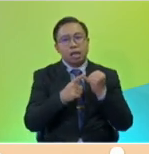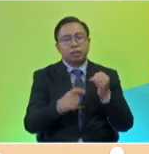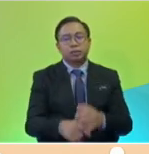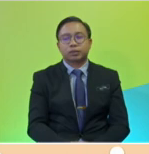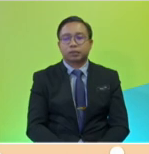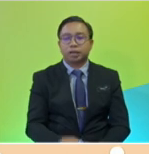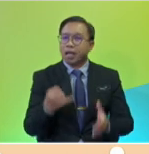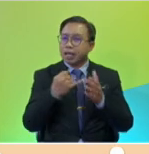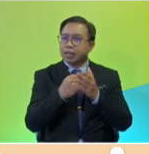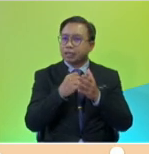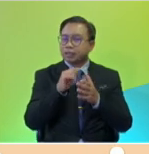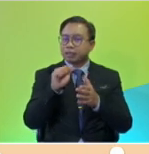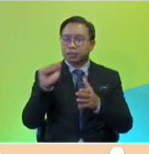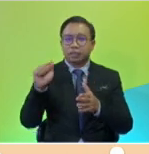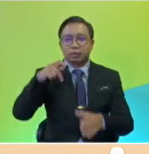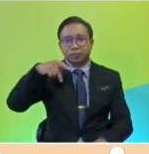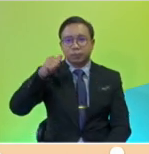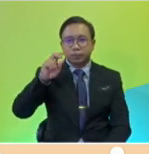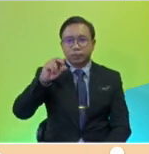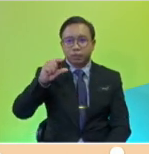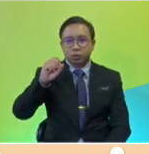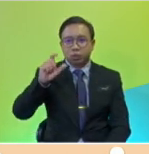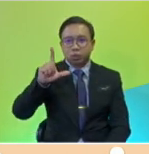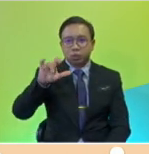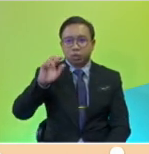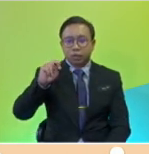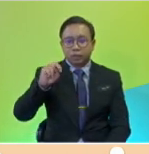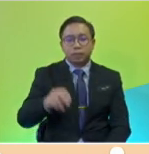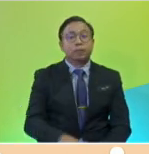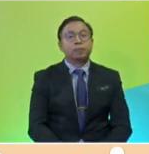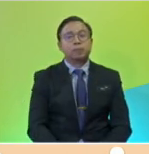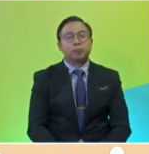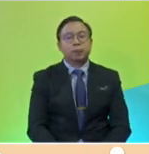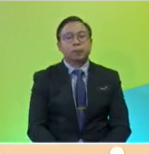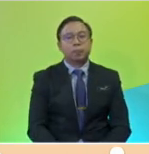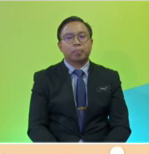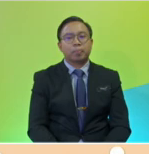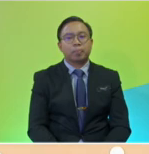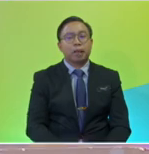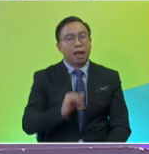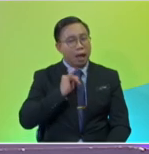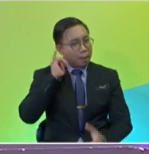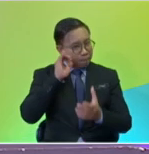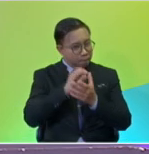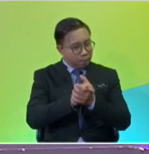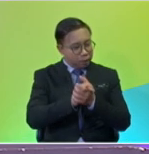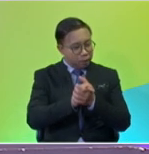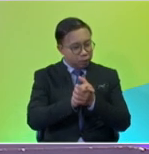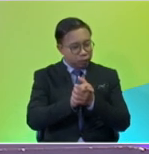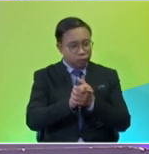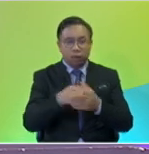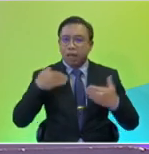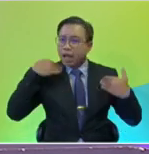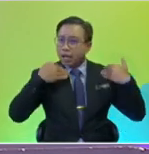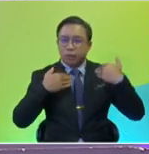it's a pangolin. Pangolin. Okay, I believe maybe few animals